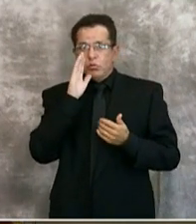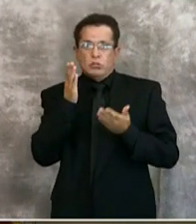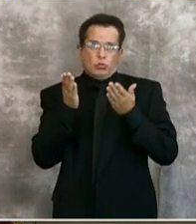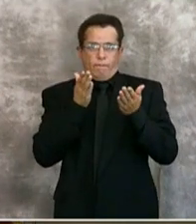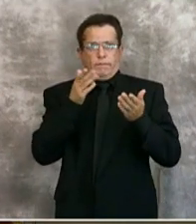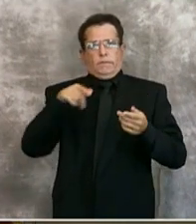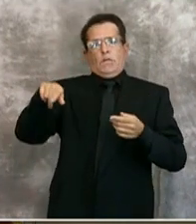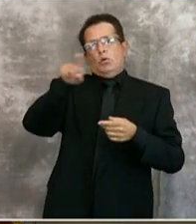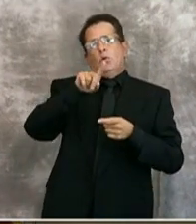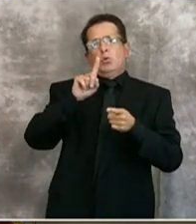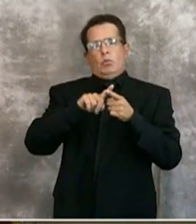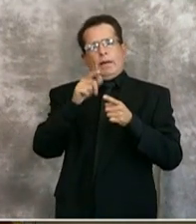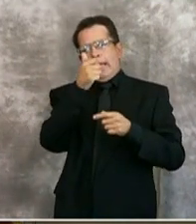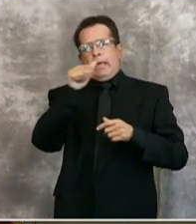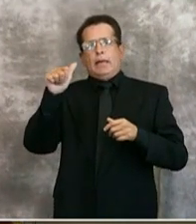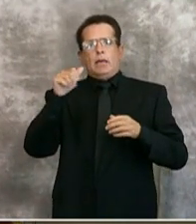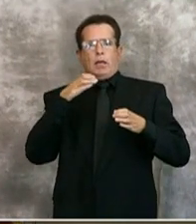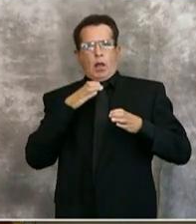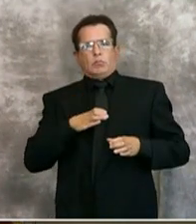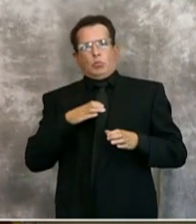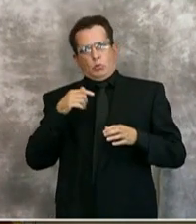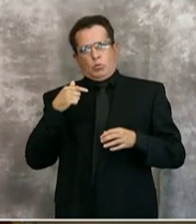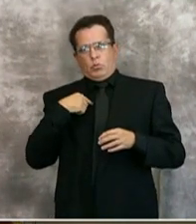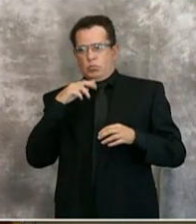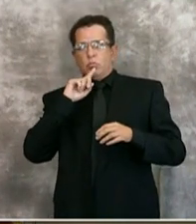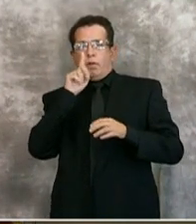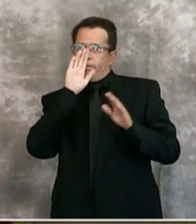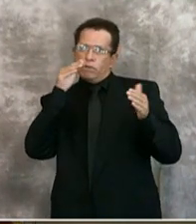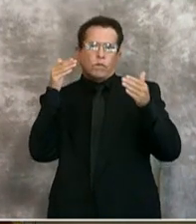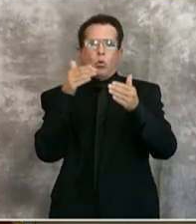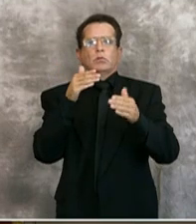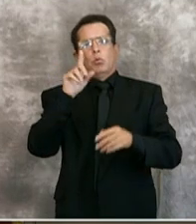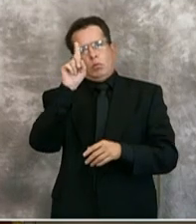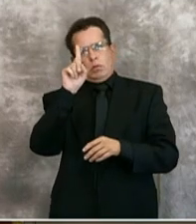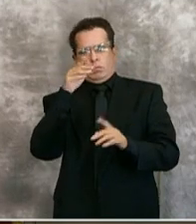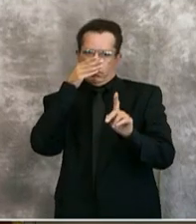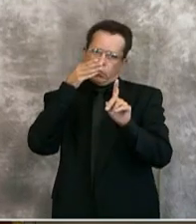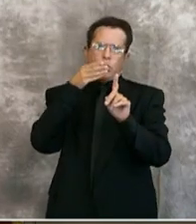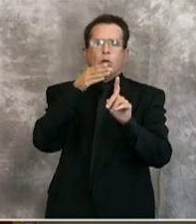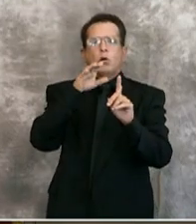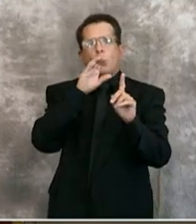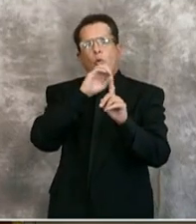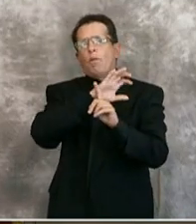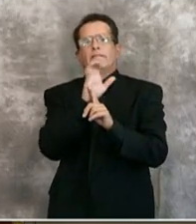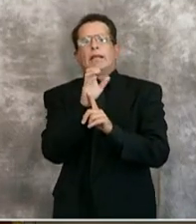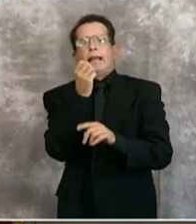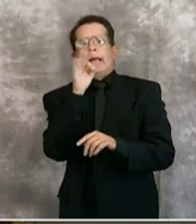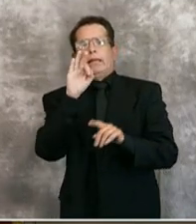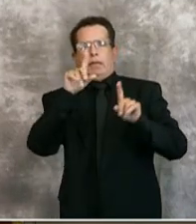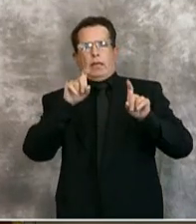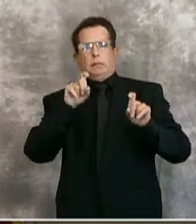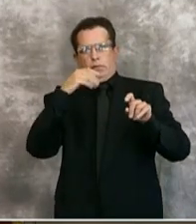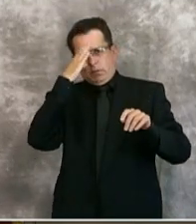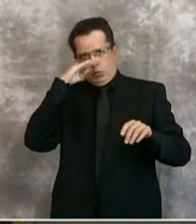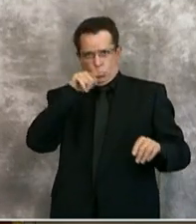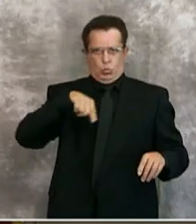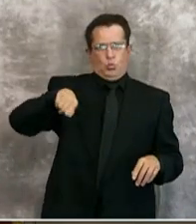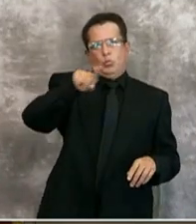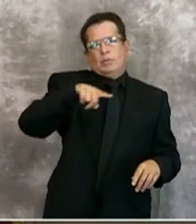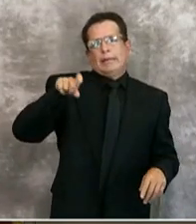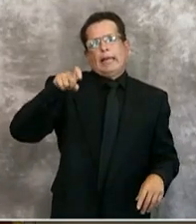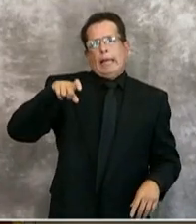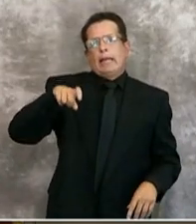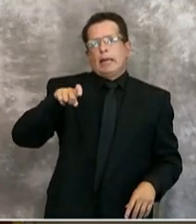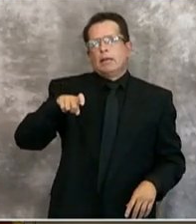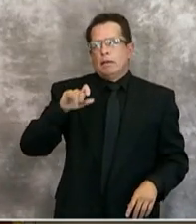genomics customers, we're incredibly focused on COVID-19 testing because it's needed by our community and